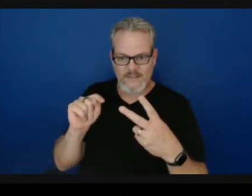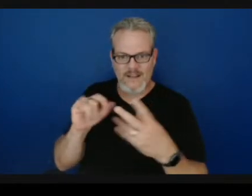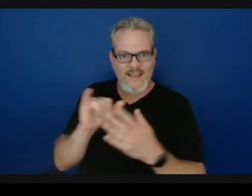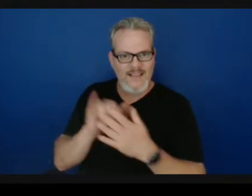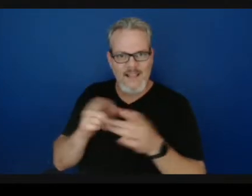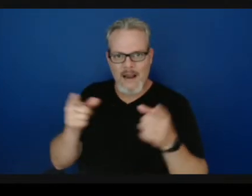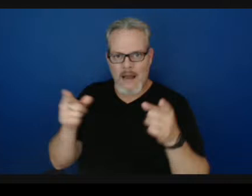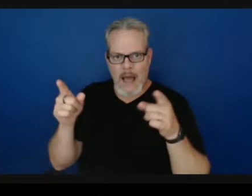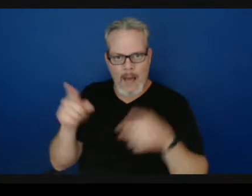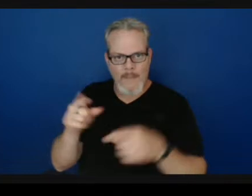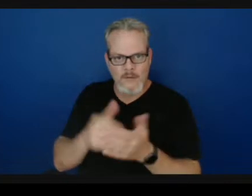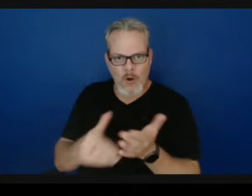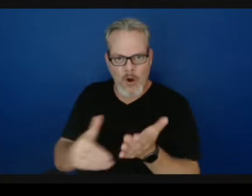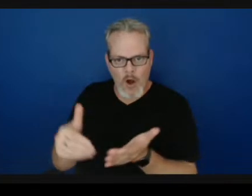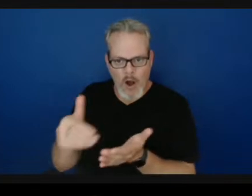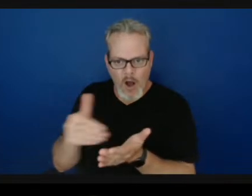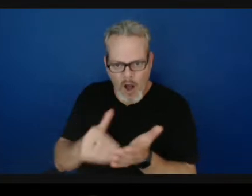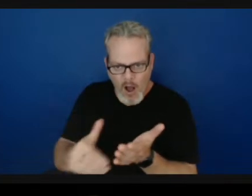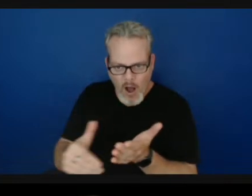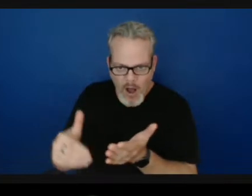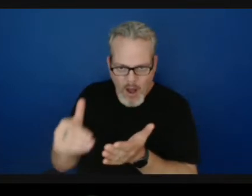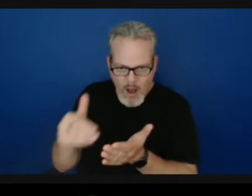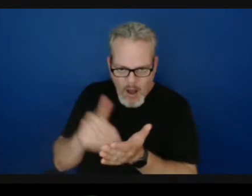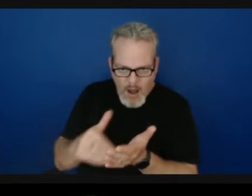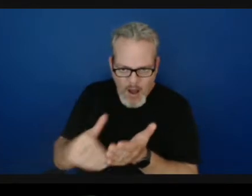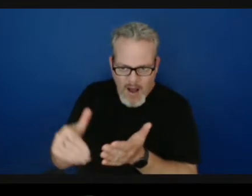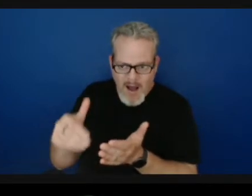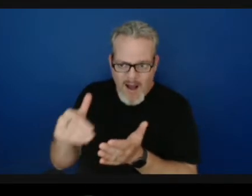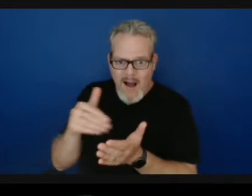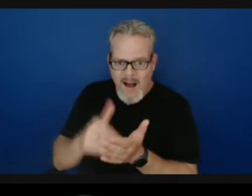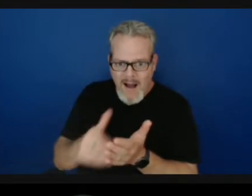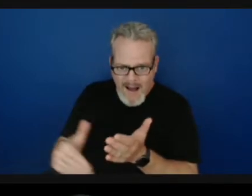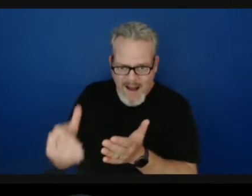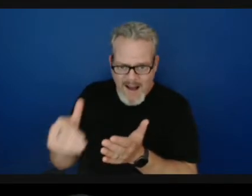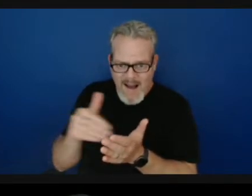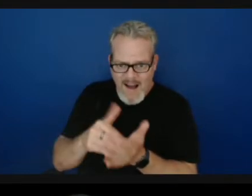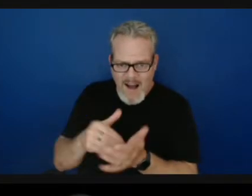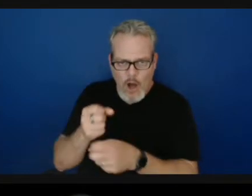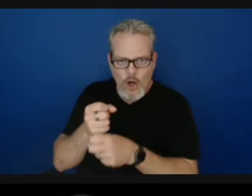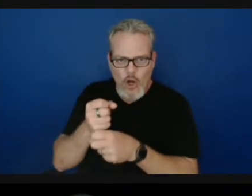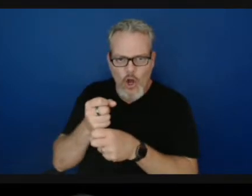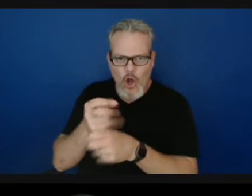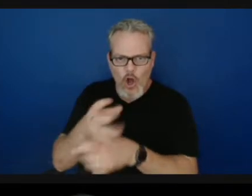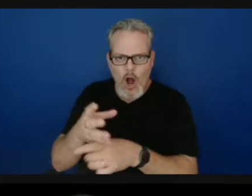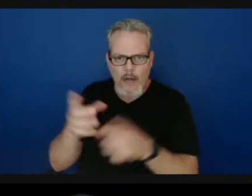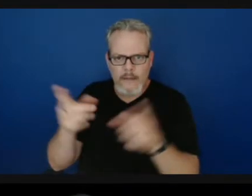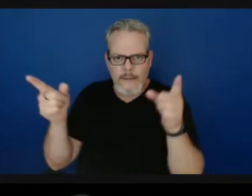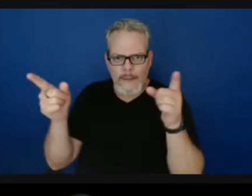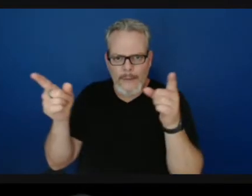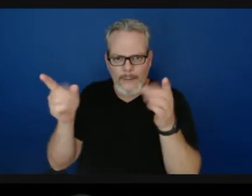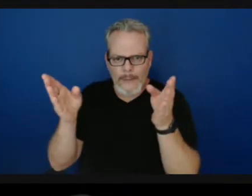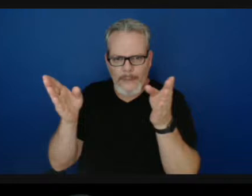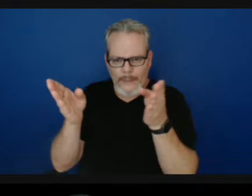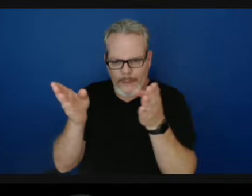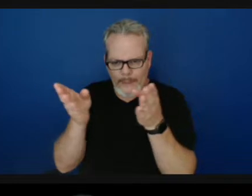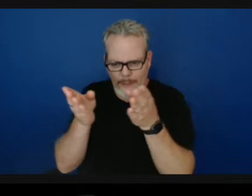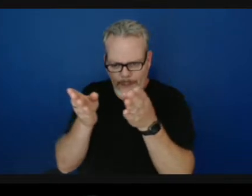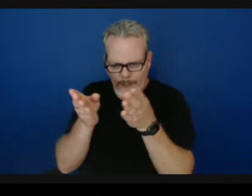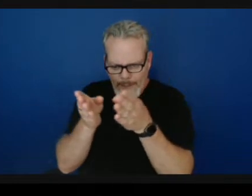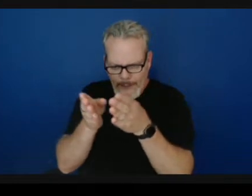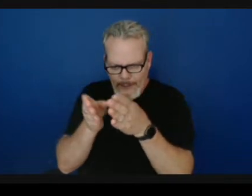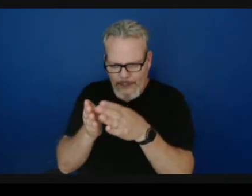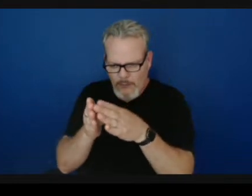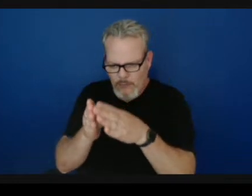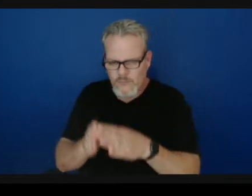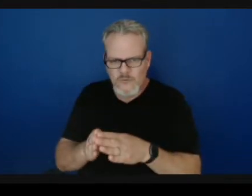up enough to where it caused like a little pinch zone right in here. This closed off, backfilled, filled the whole